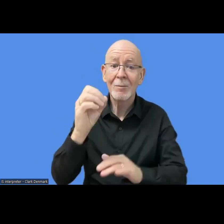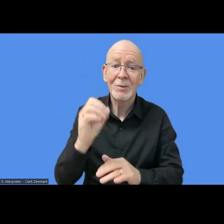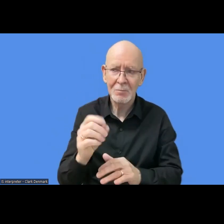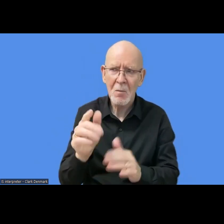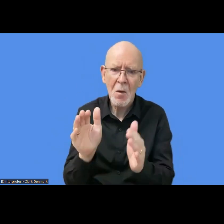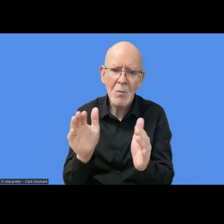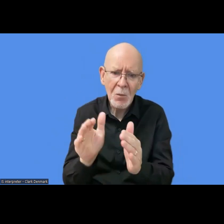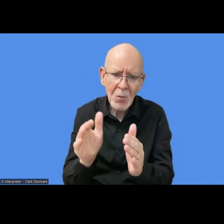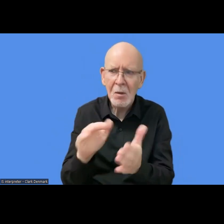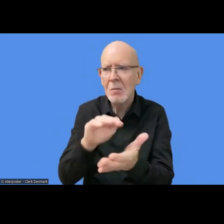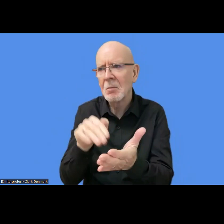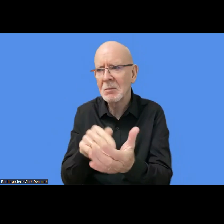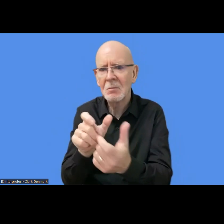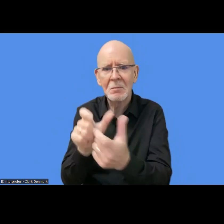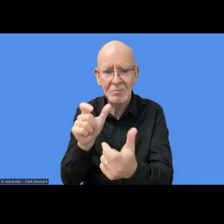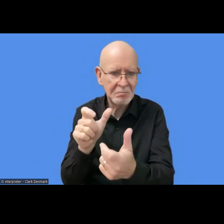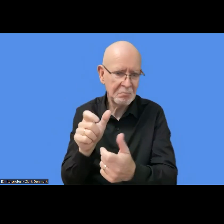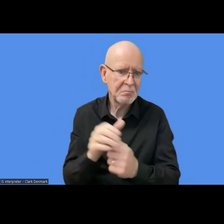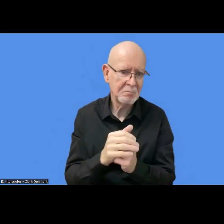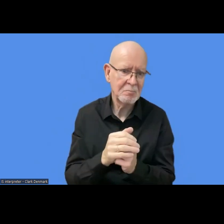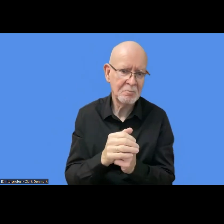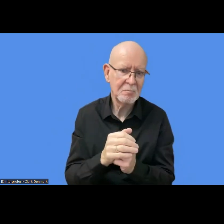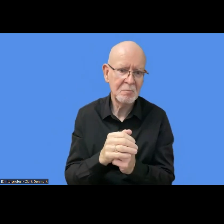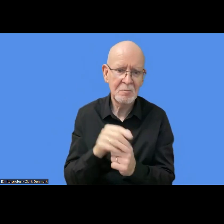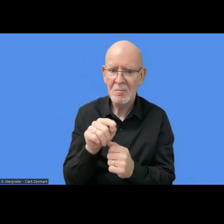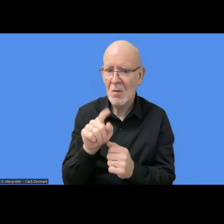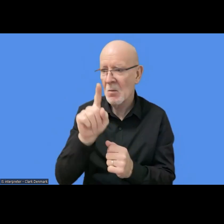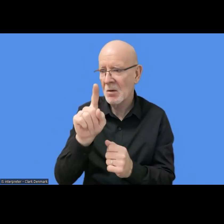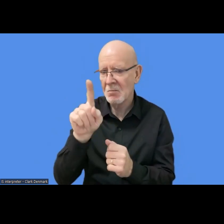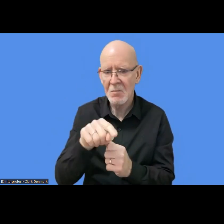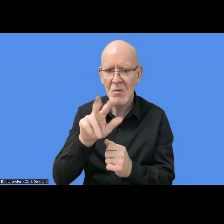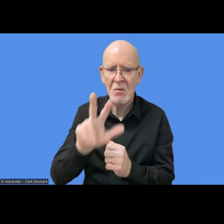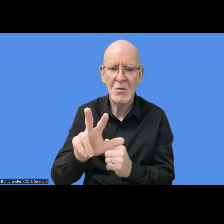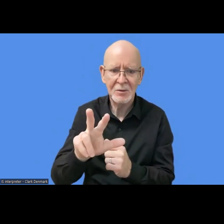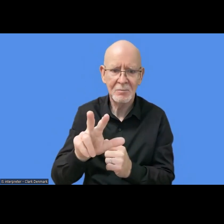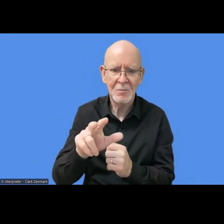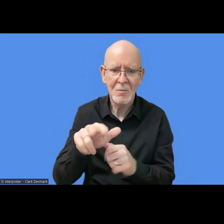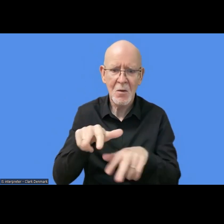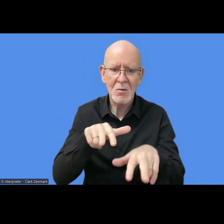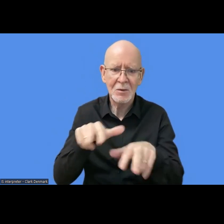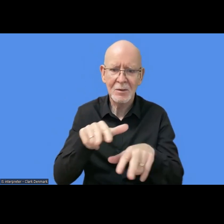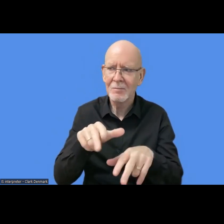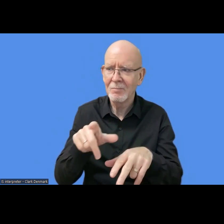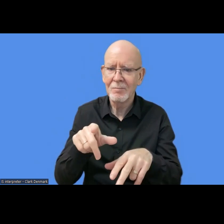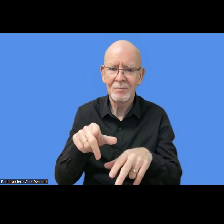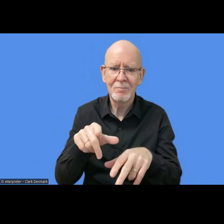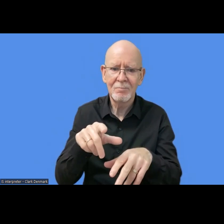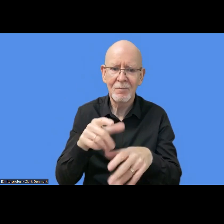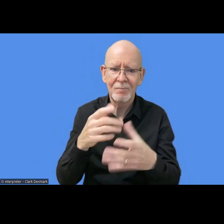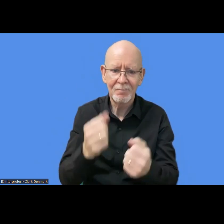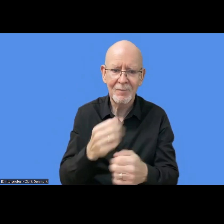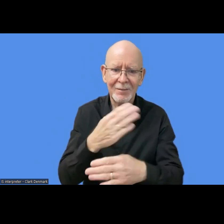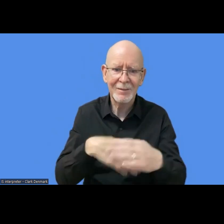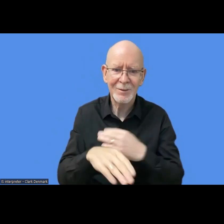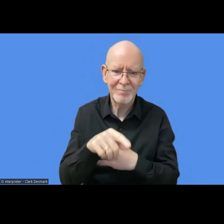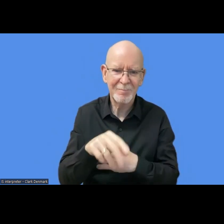then 20% from others like public authorities or trade unions. We see that 44% of